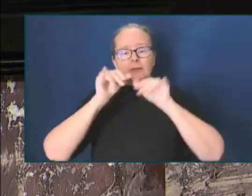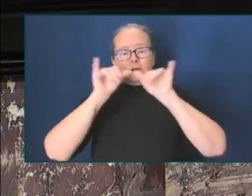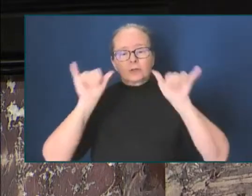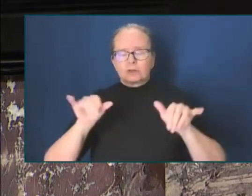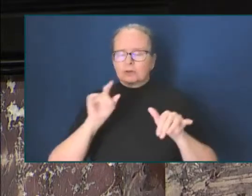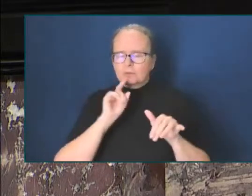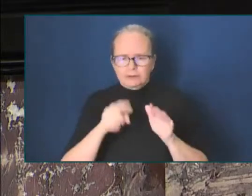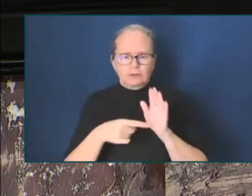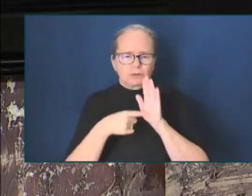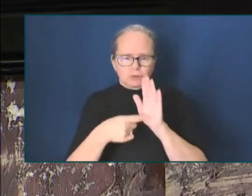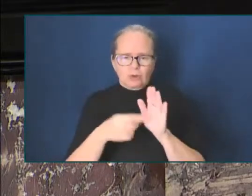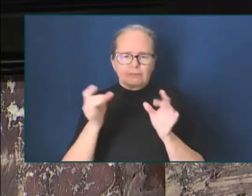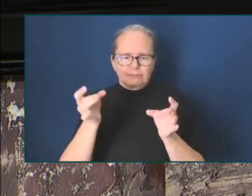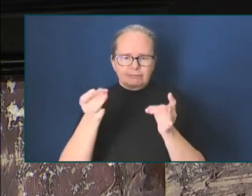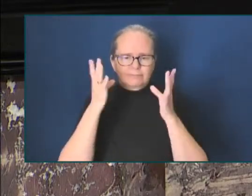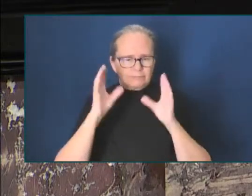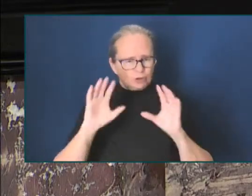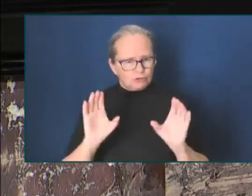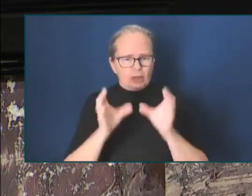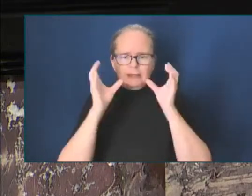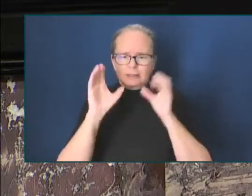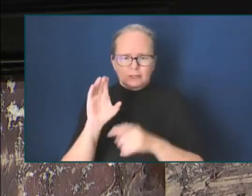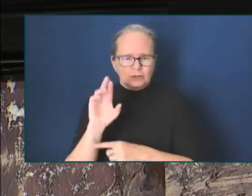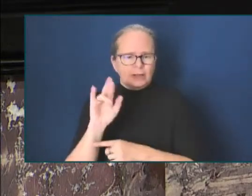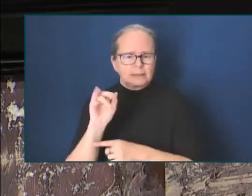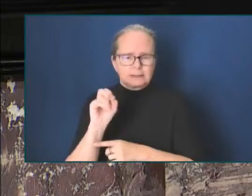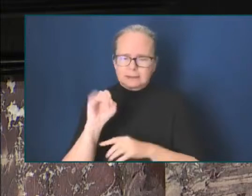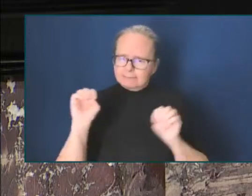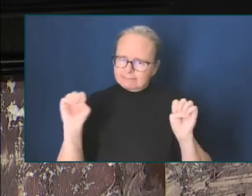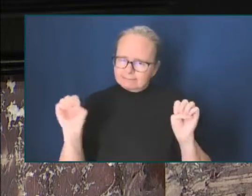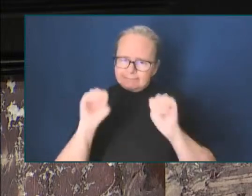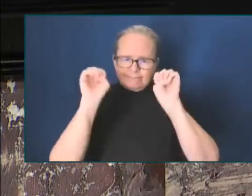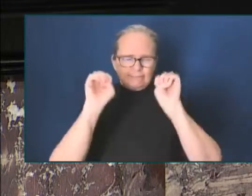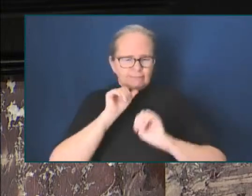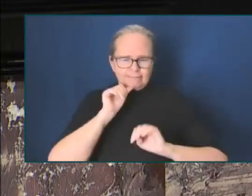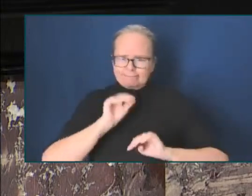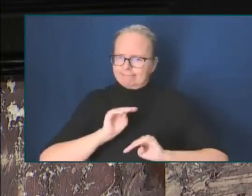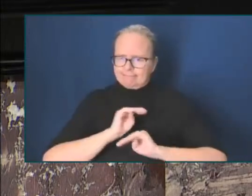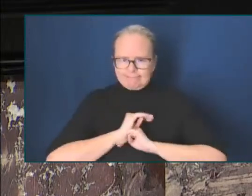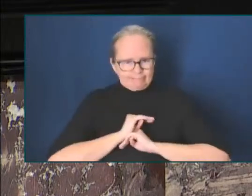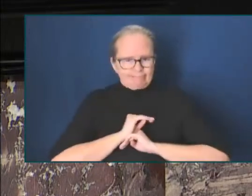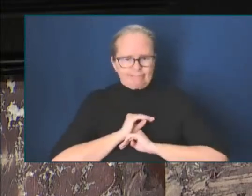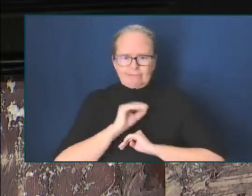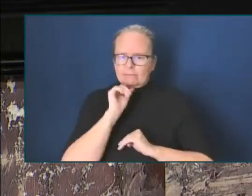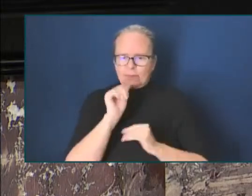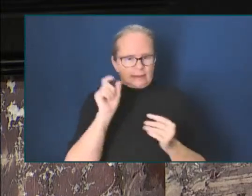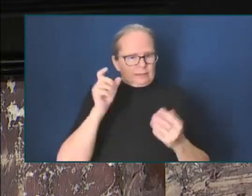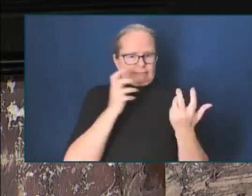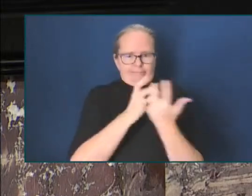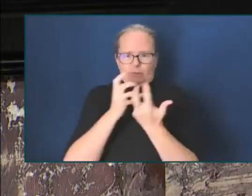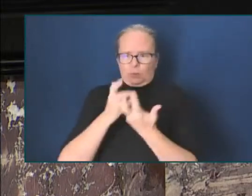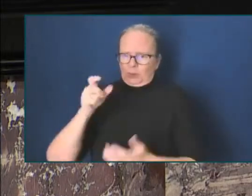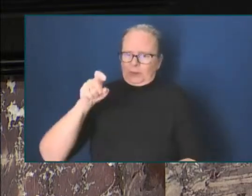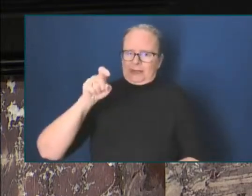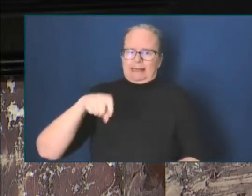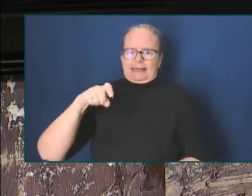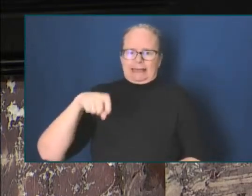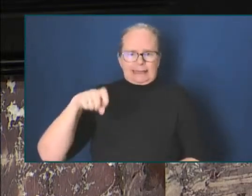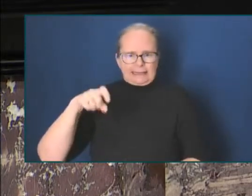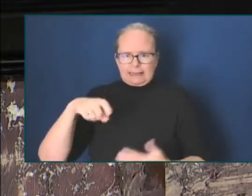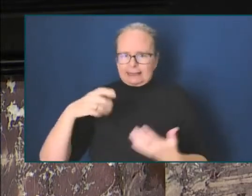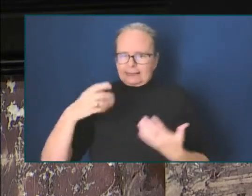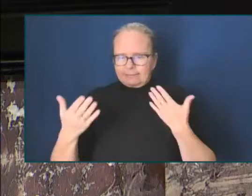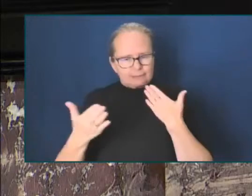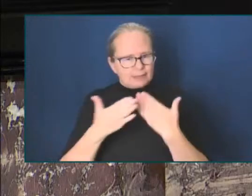the needs of the people in this province, whether that's in rural BC or whether that's in urban BC. And the